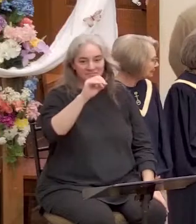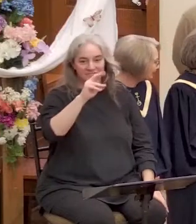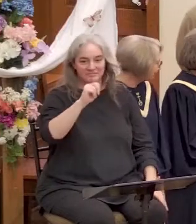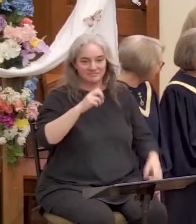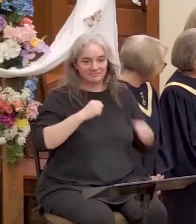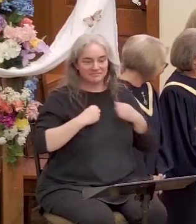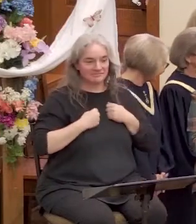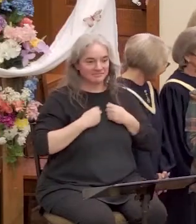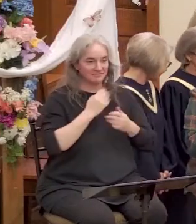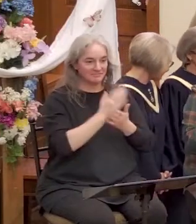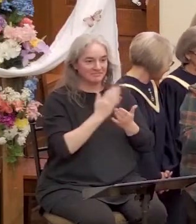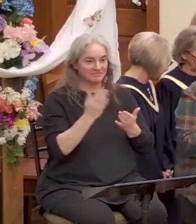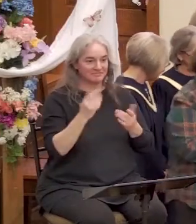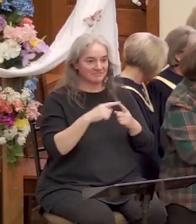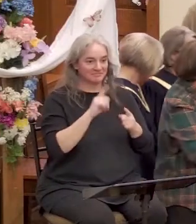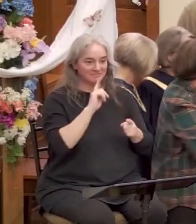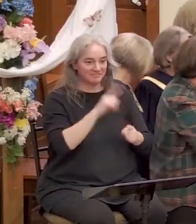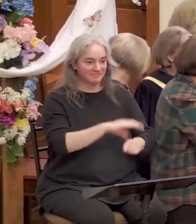got, oh, cool.